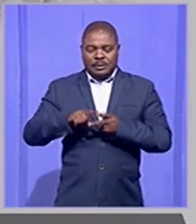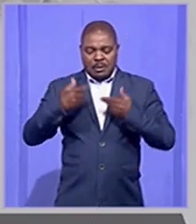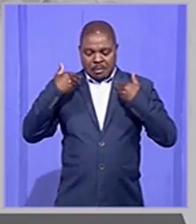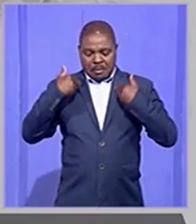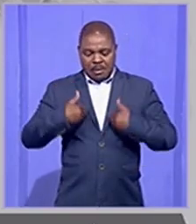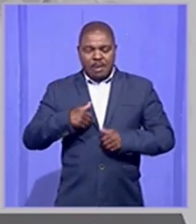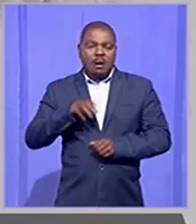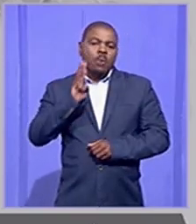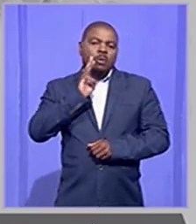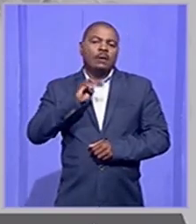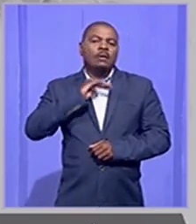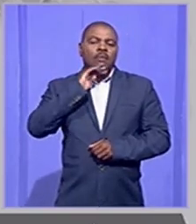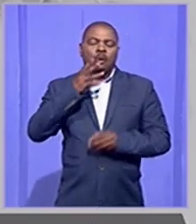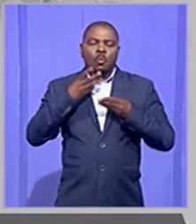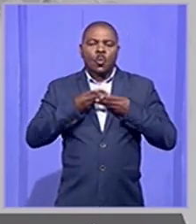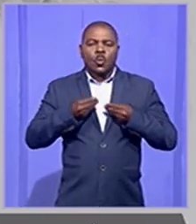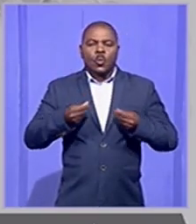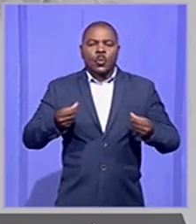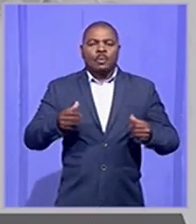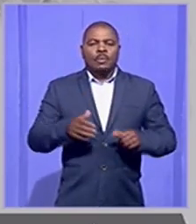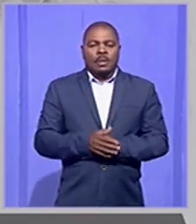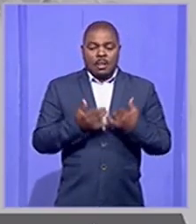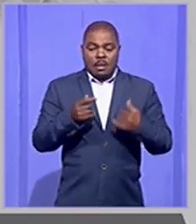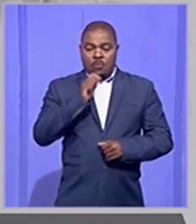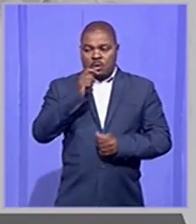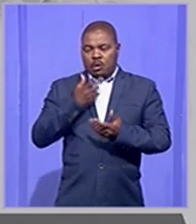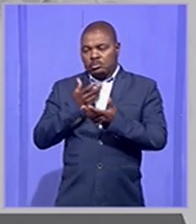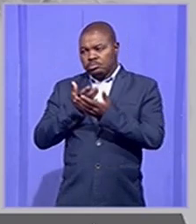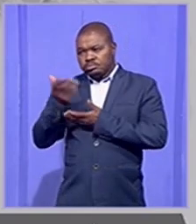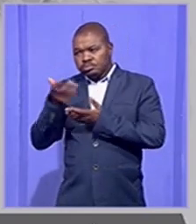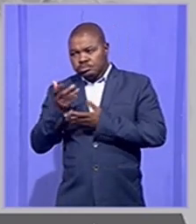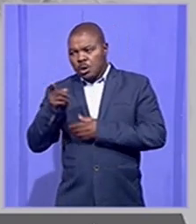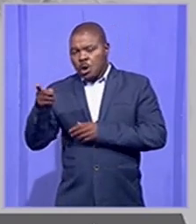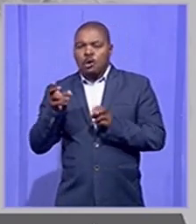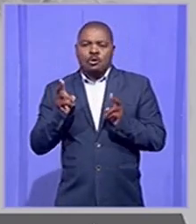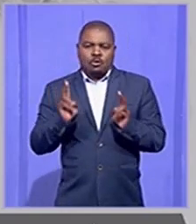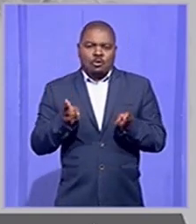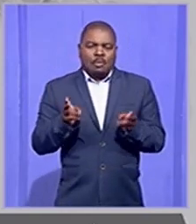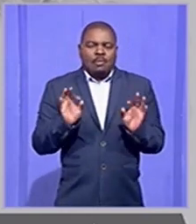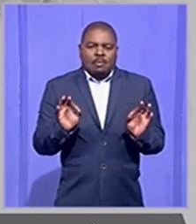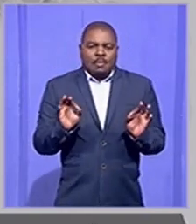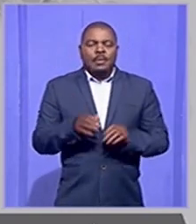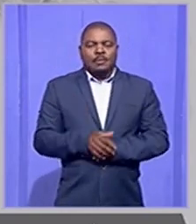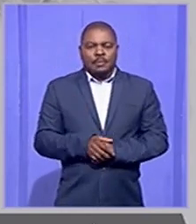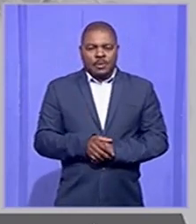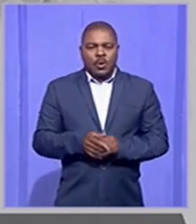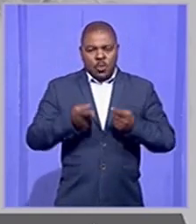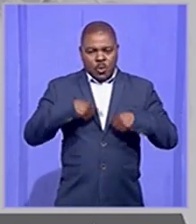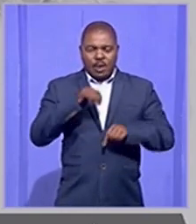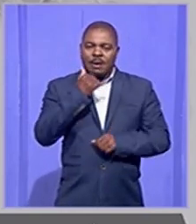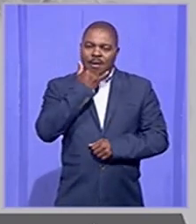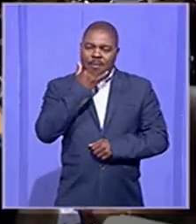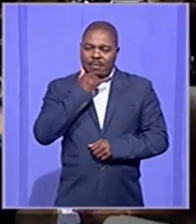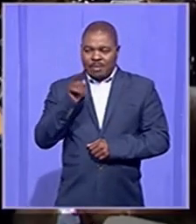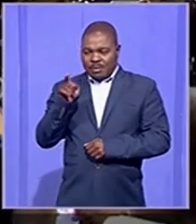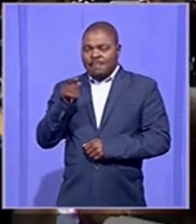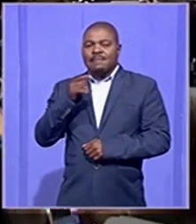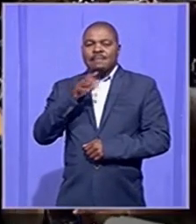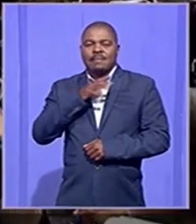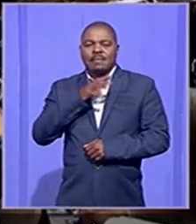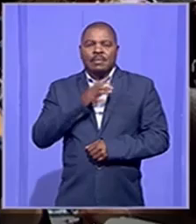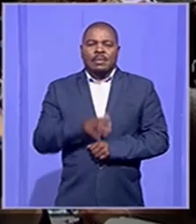dehydration. This morning when we spoke to him was in his normal element, so we're happy that he's fine. Fa